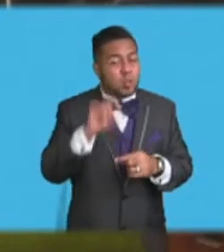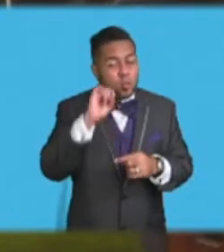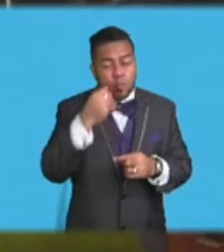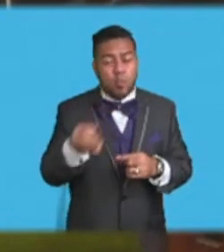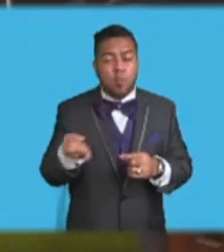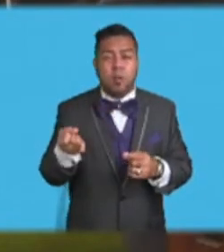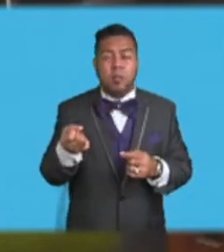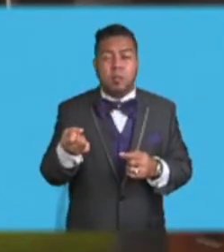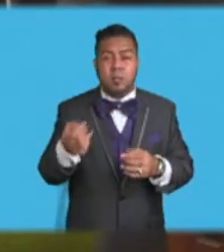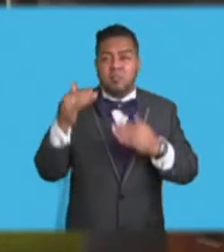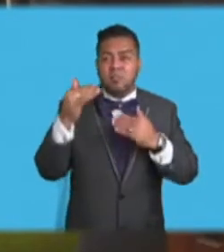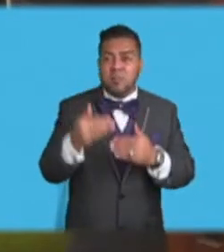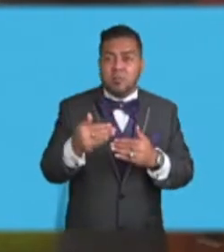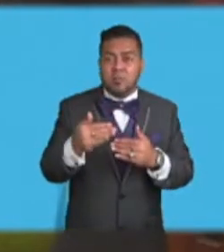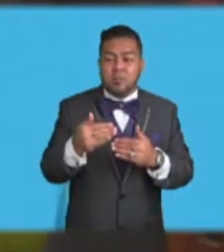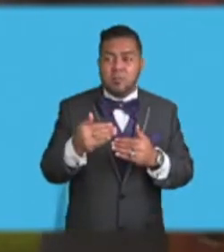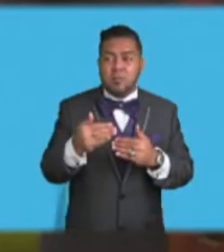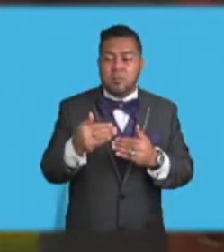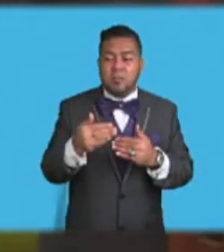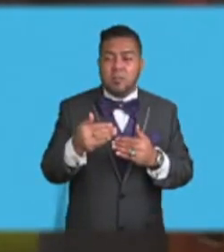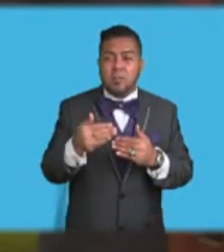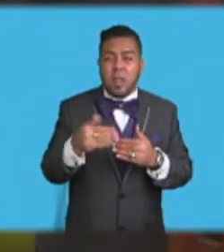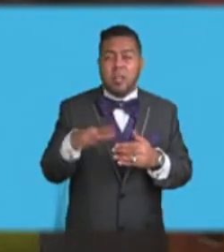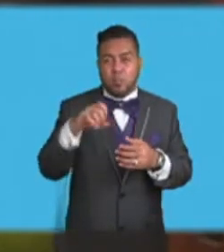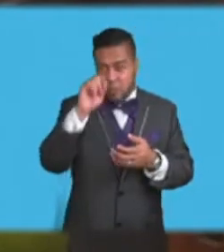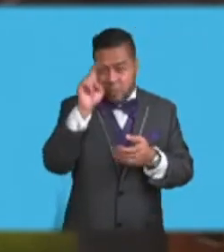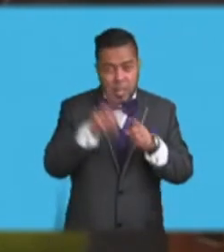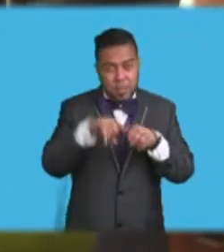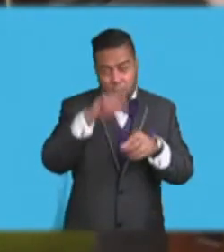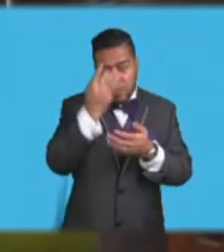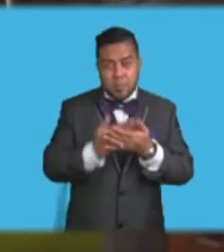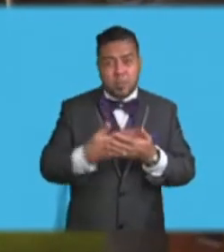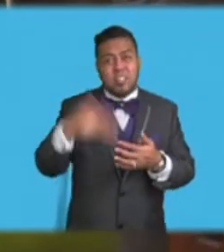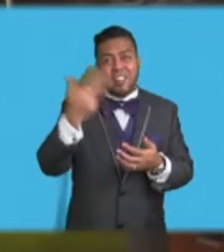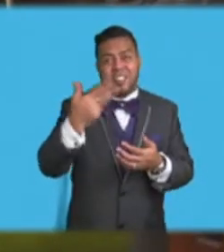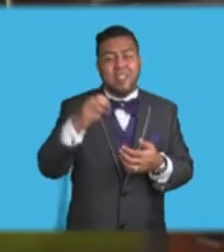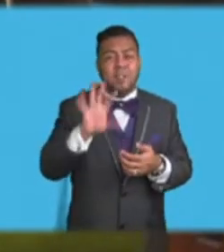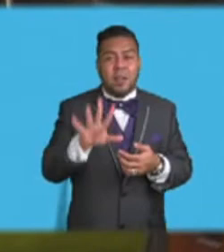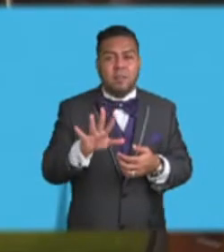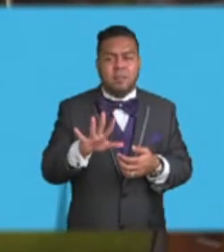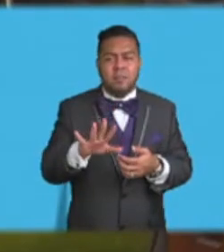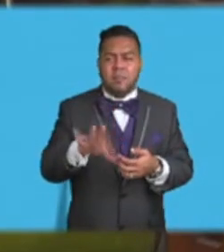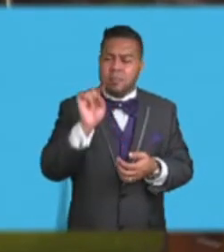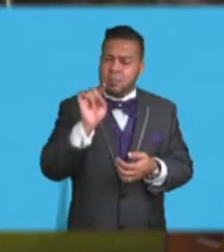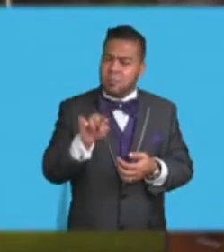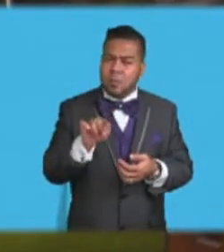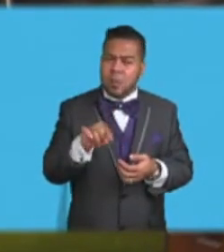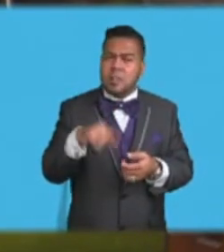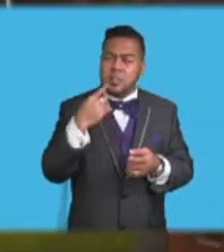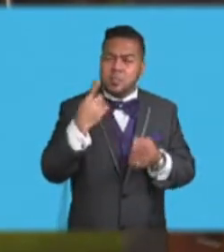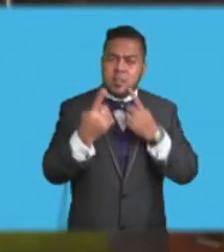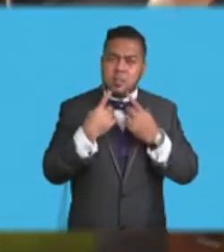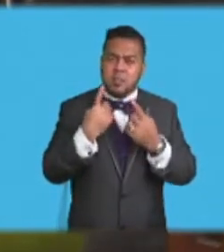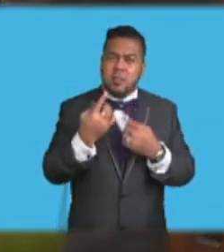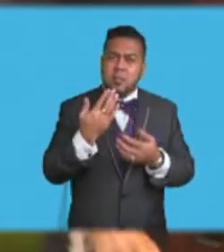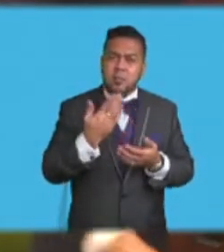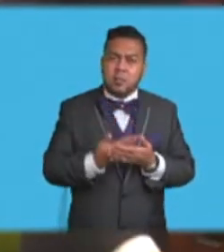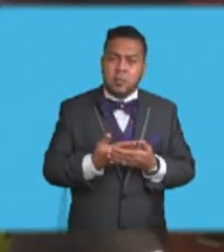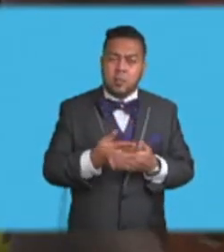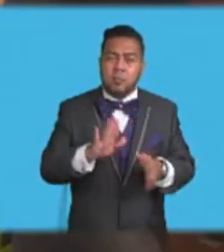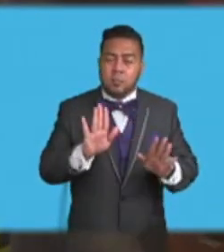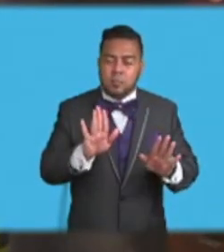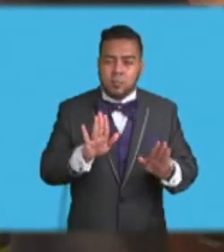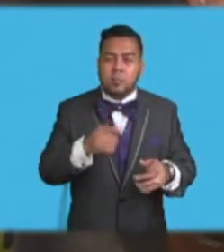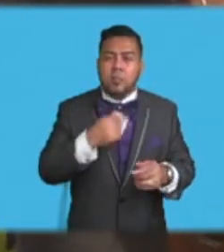run on banks as we experienced in 1995, Madam Speaker. Of course, Madam Speaker, speaking on